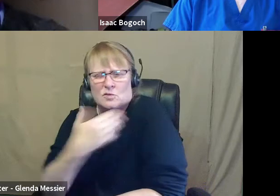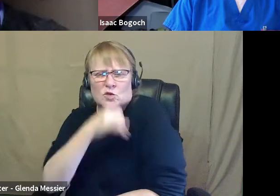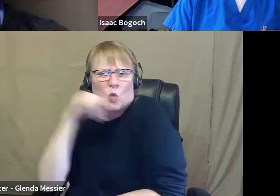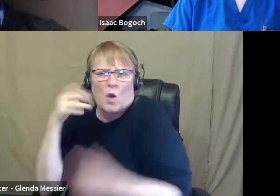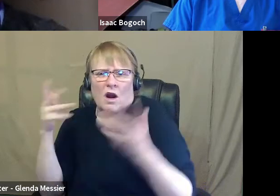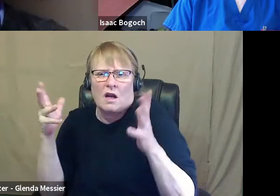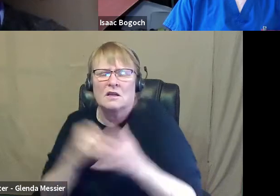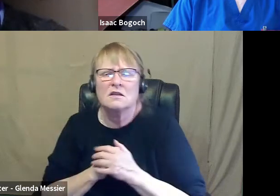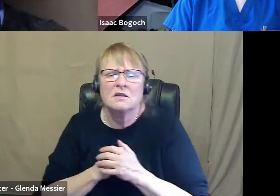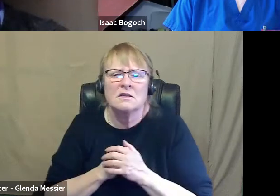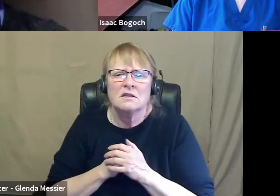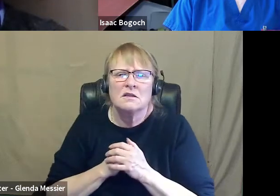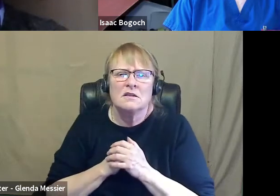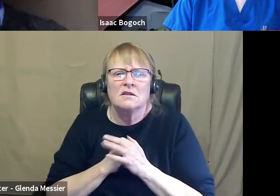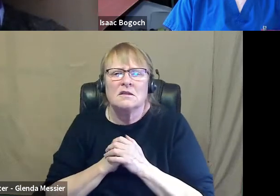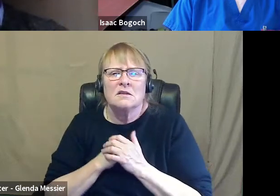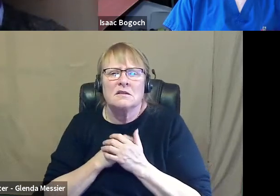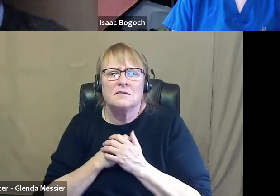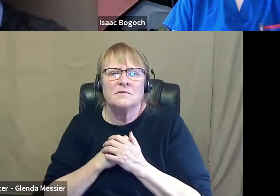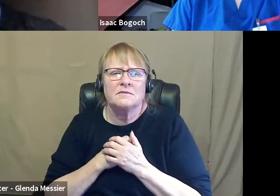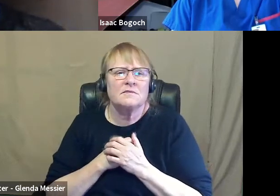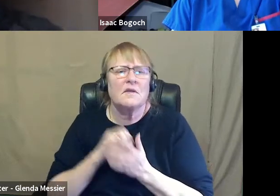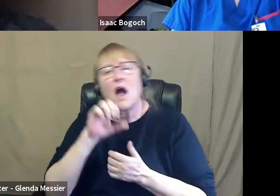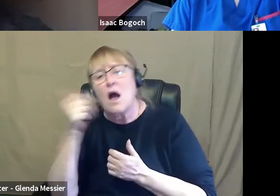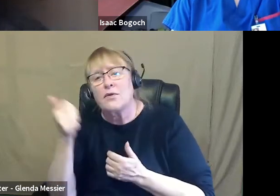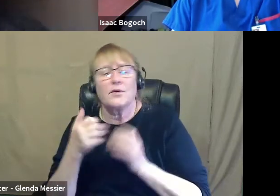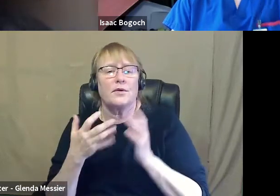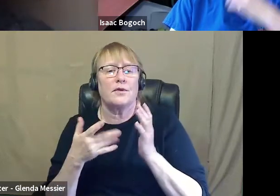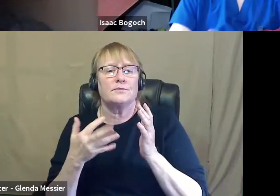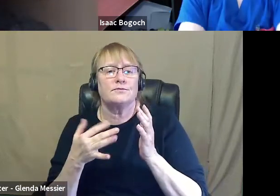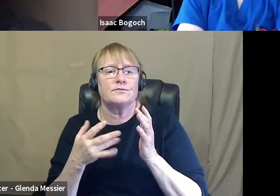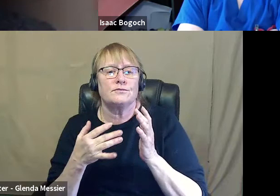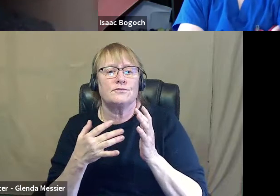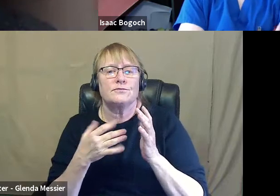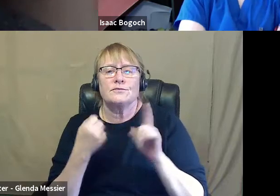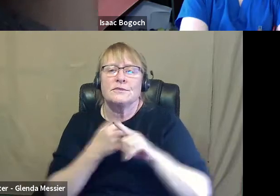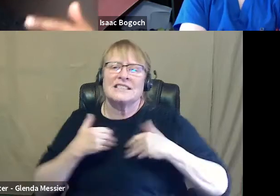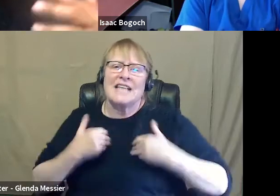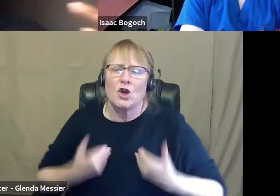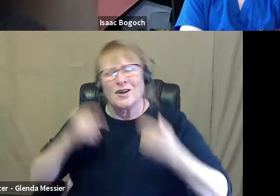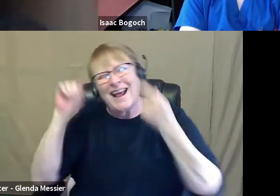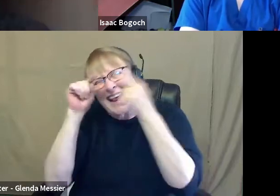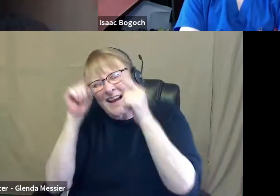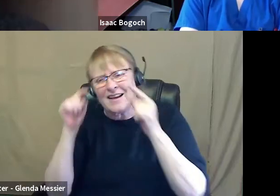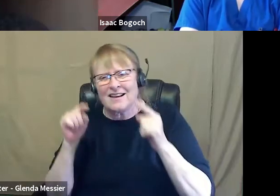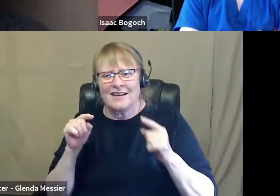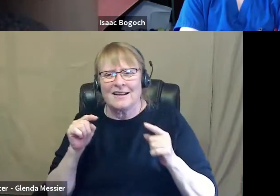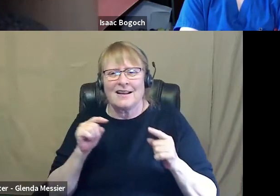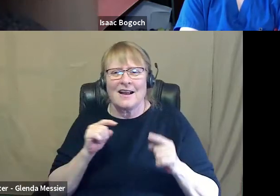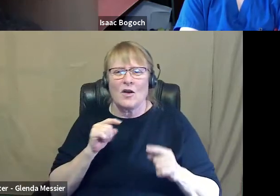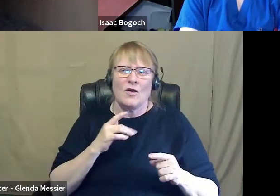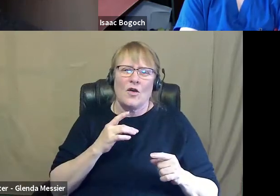know, you can also see things like, you know, feeling tired, having a headache, that sensation like you're about to